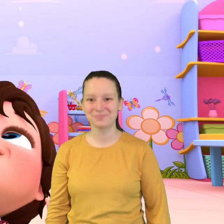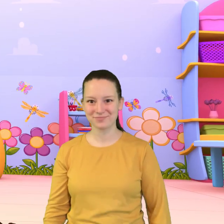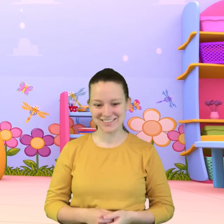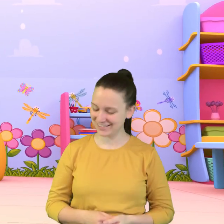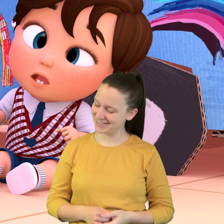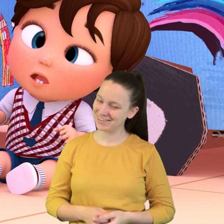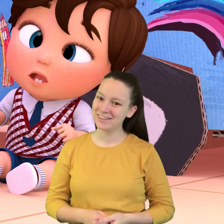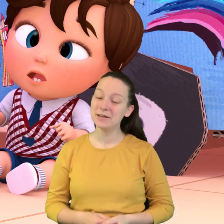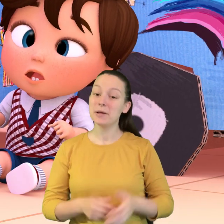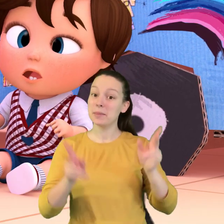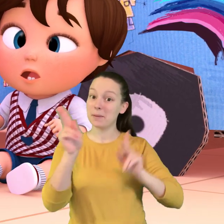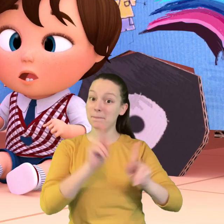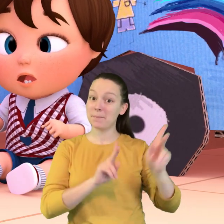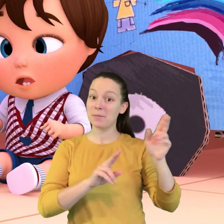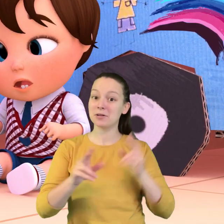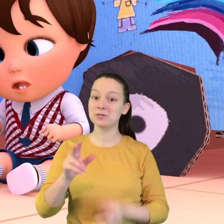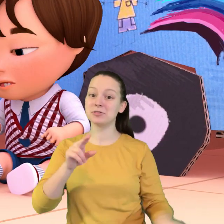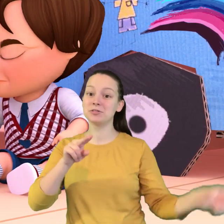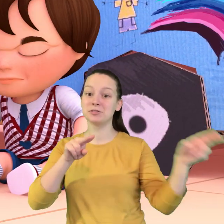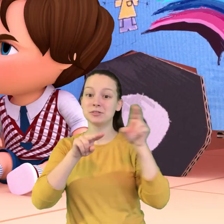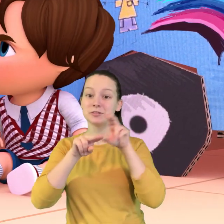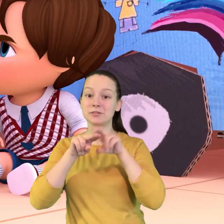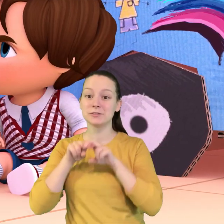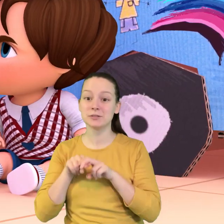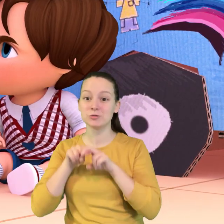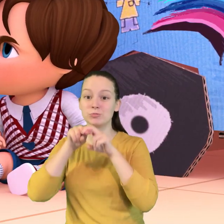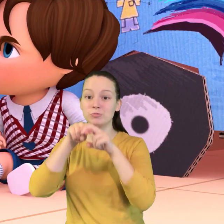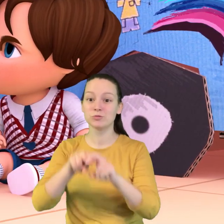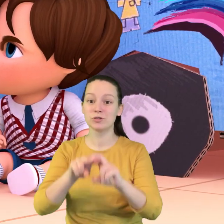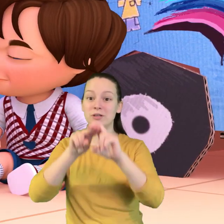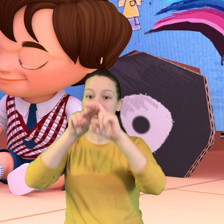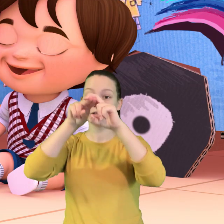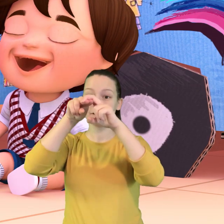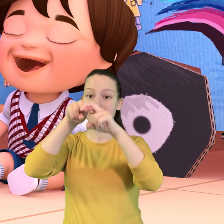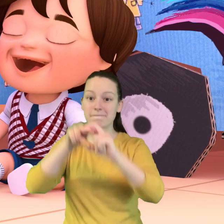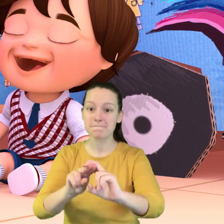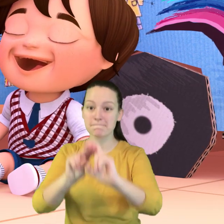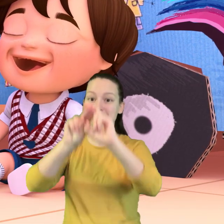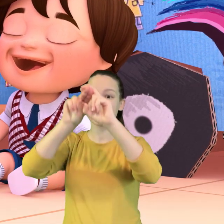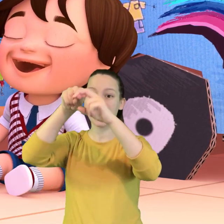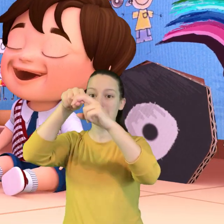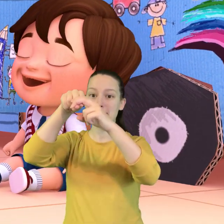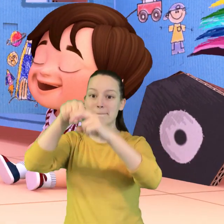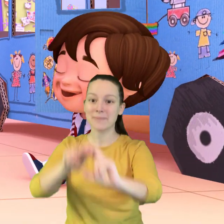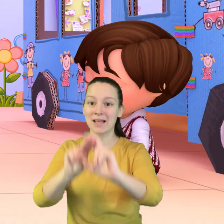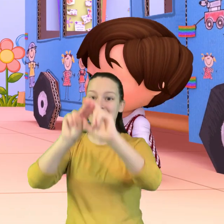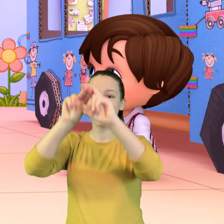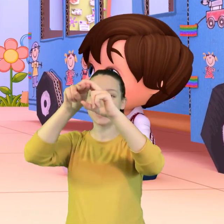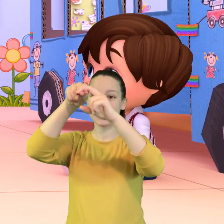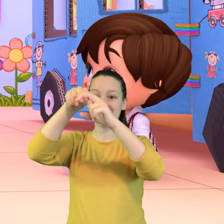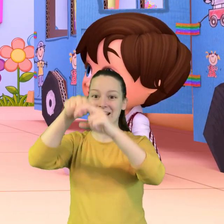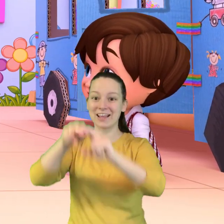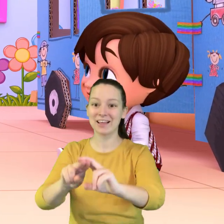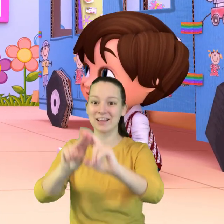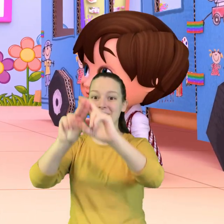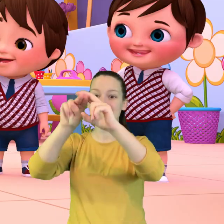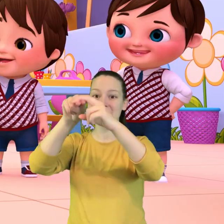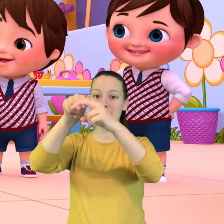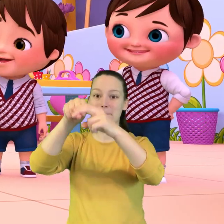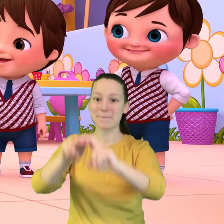town the doors on the bus go open and shut open open and